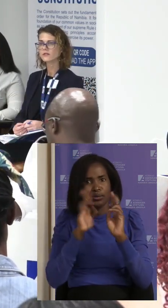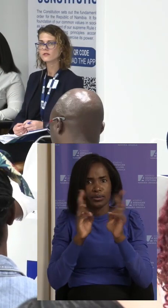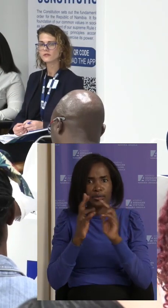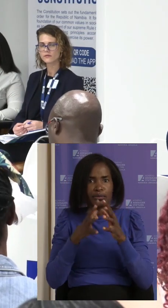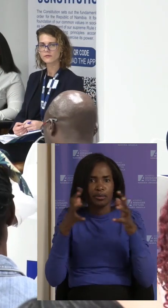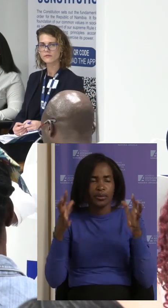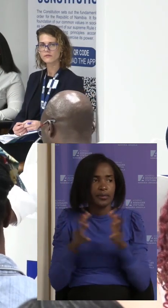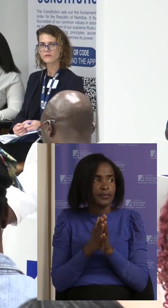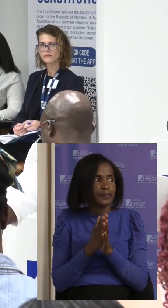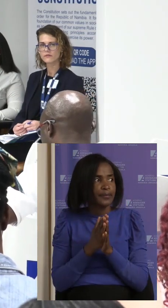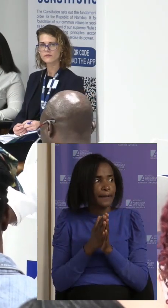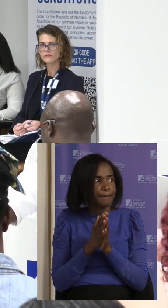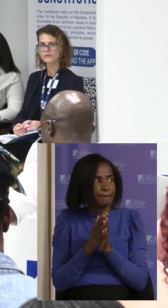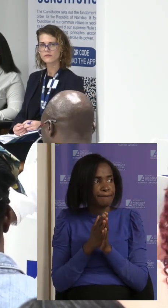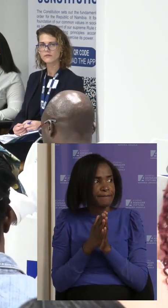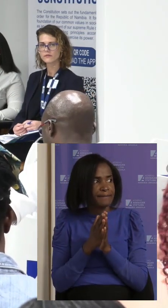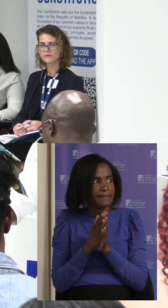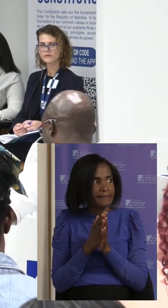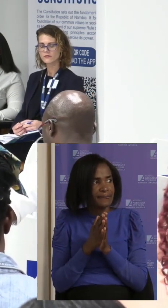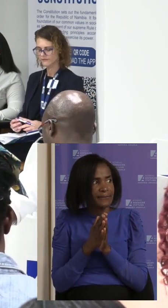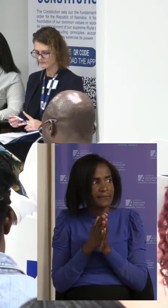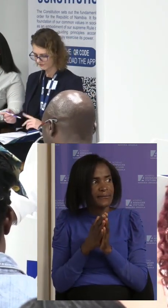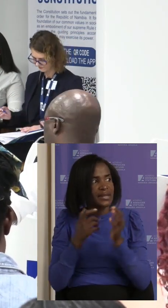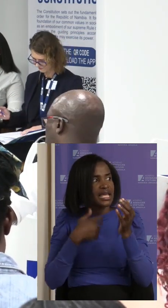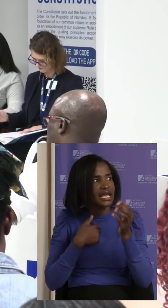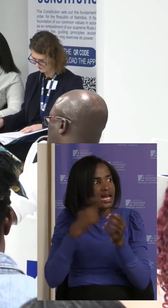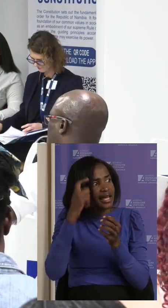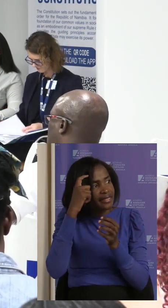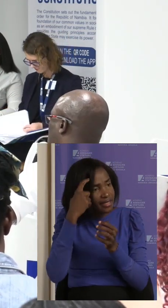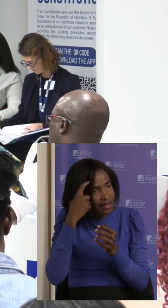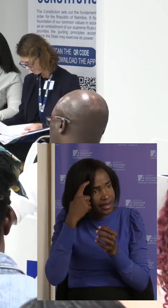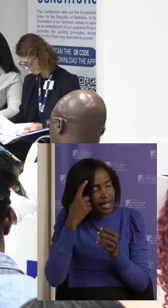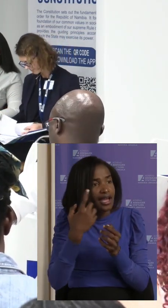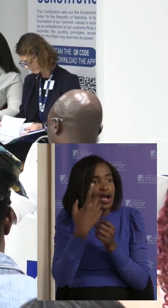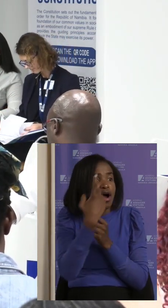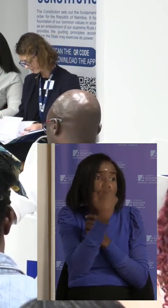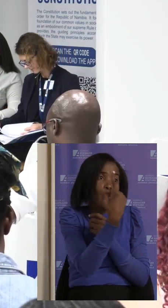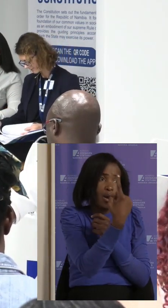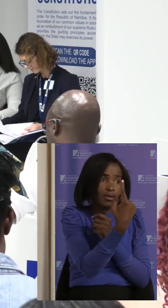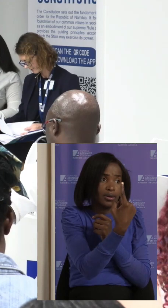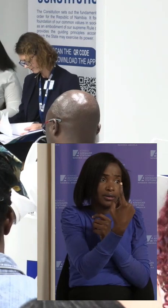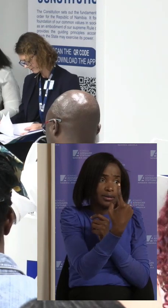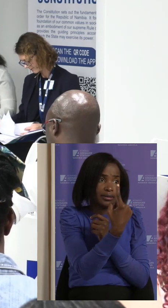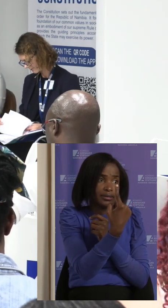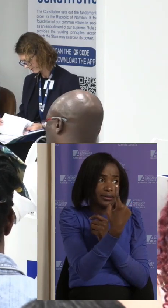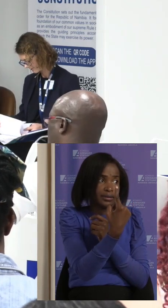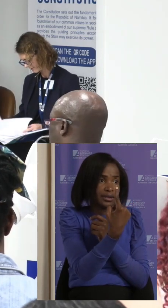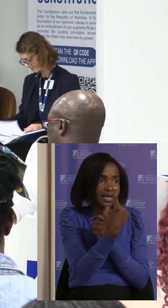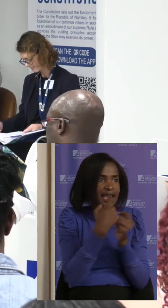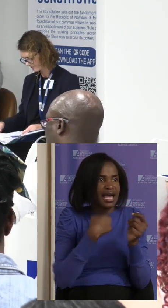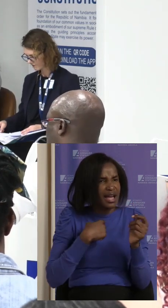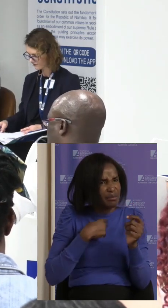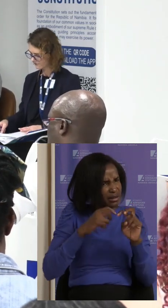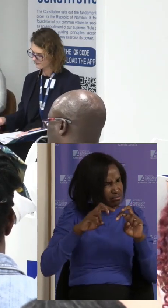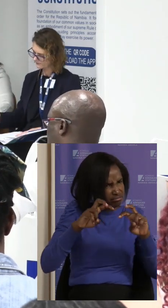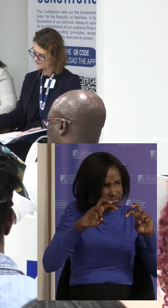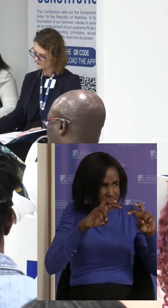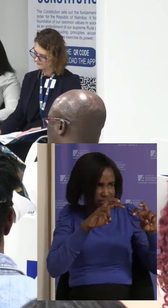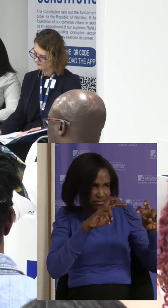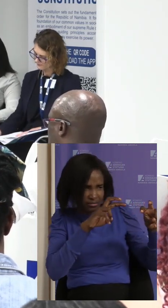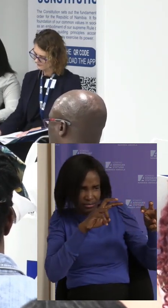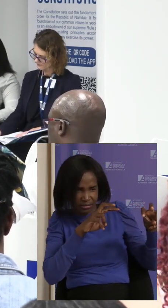Thank you. Just to continue where my colleagues have ended, I think there is one thing that as I'm always analyzing,